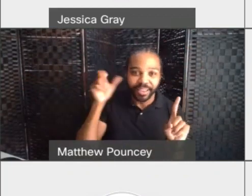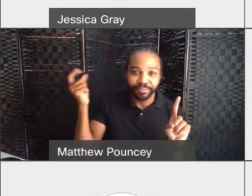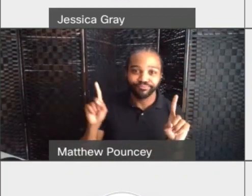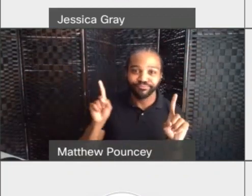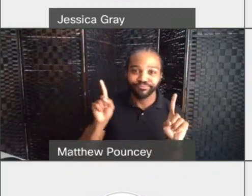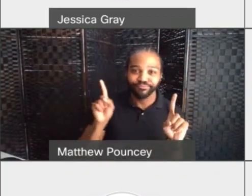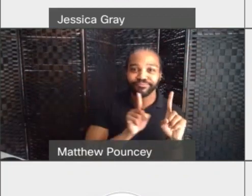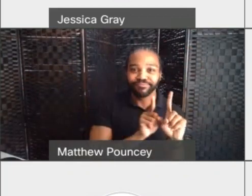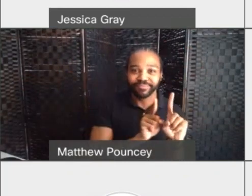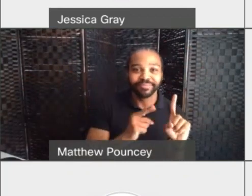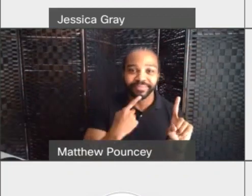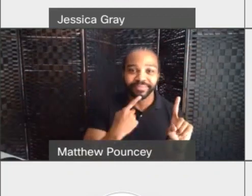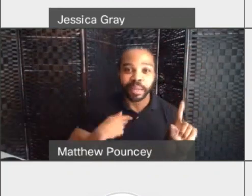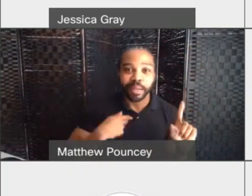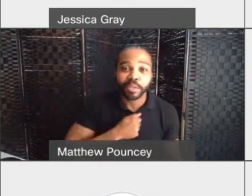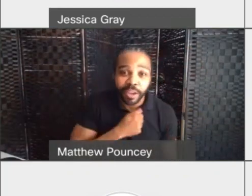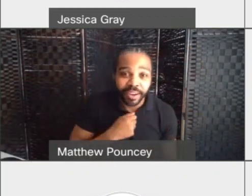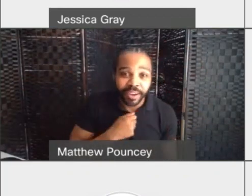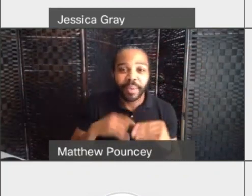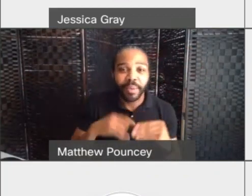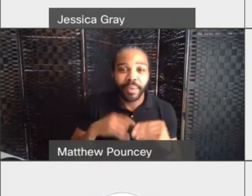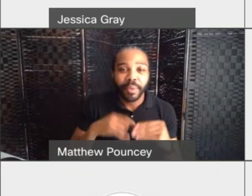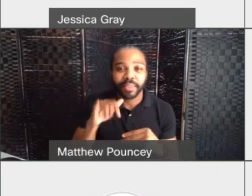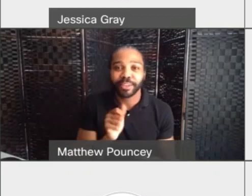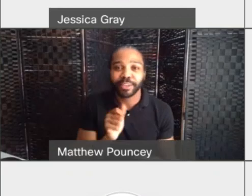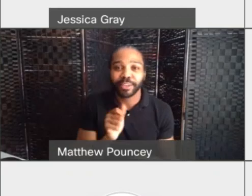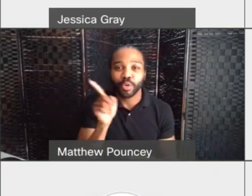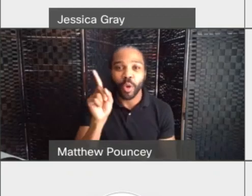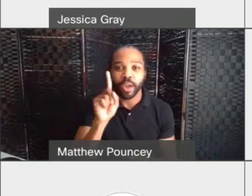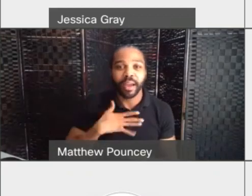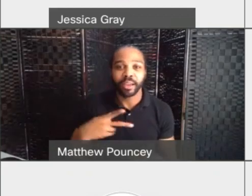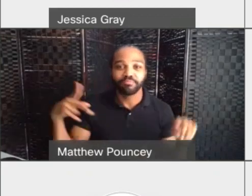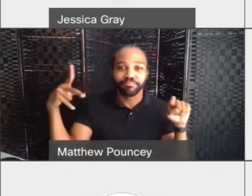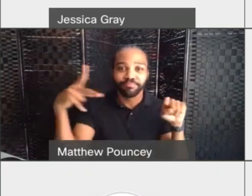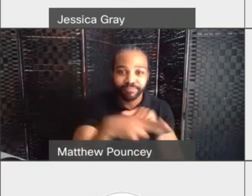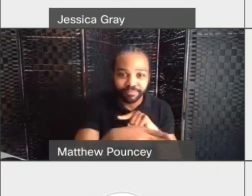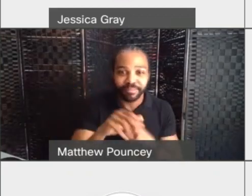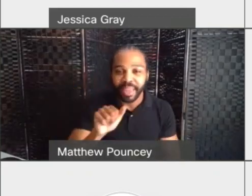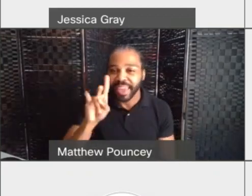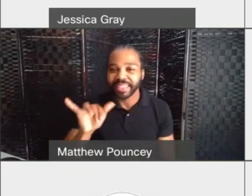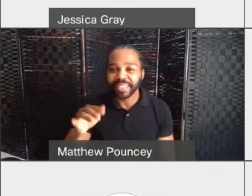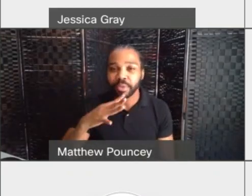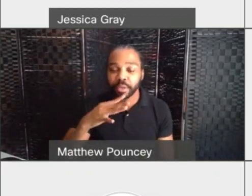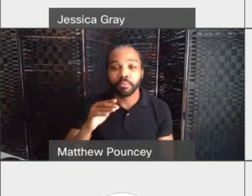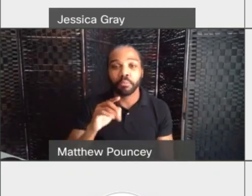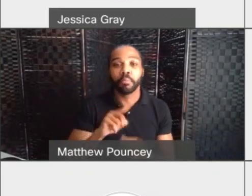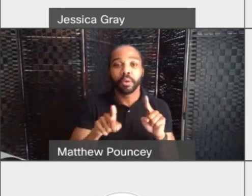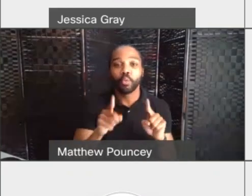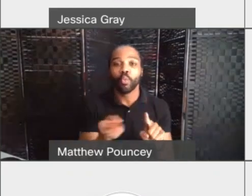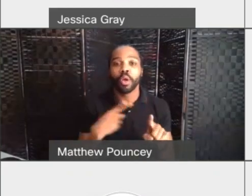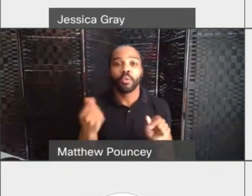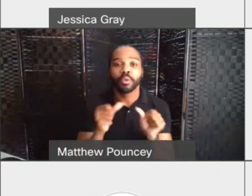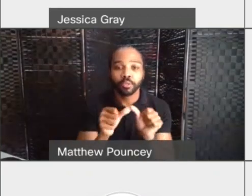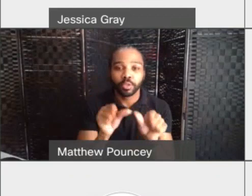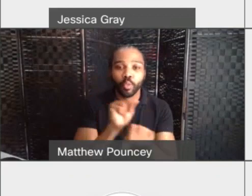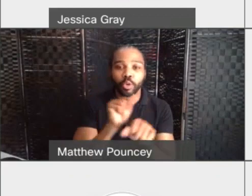Sorry about that. I'm not sure exactly where I cut off. We will continue working with DC Health on